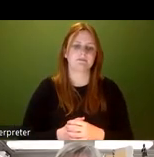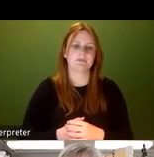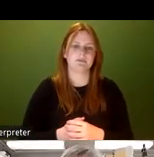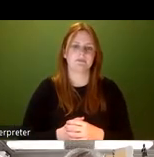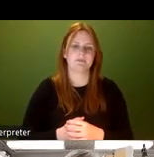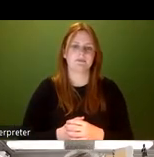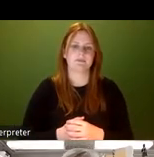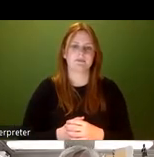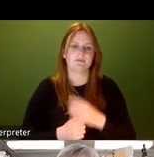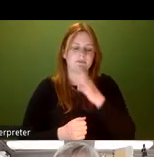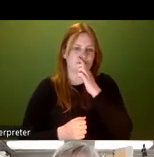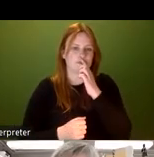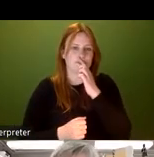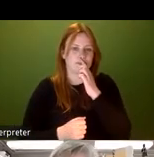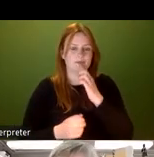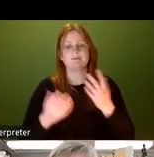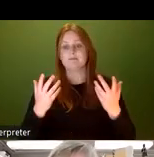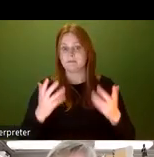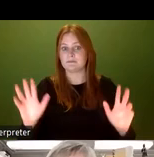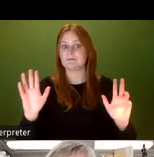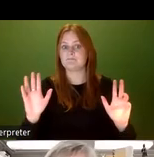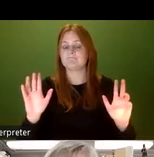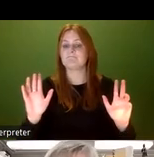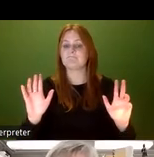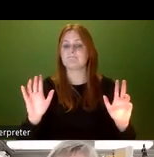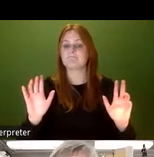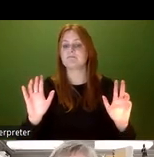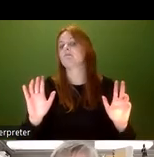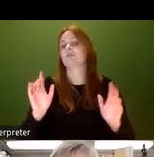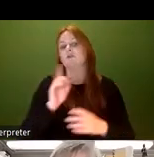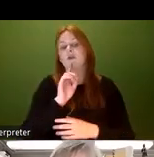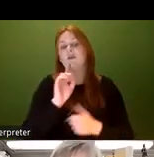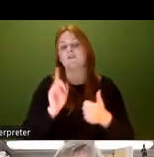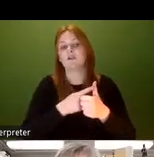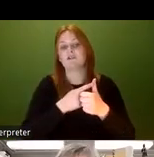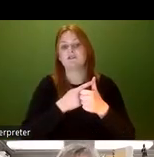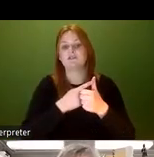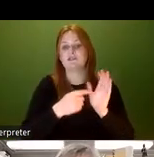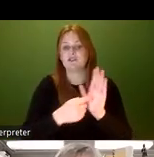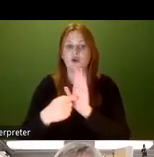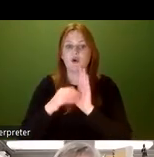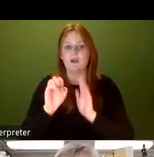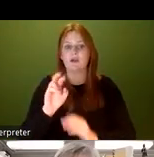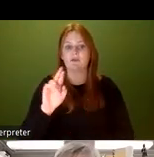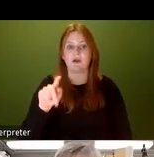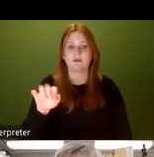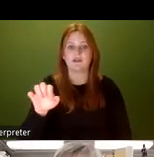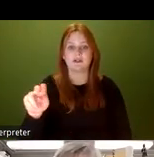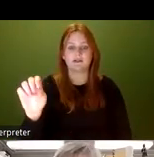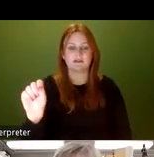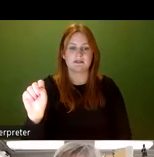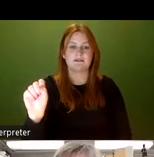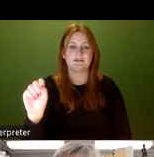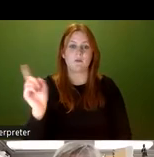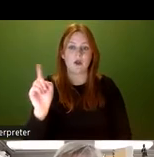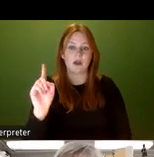And finished. So that brings me to the first showing of Eruptions, and that took place at the Art